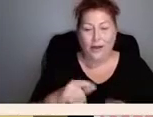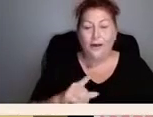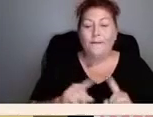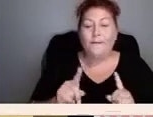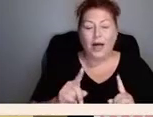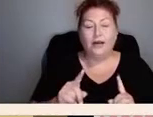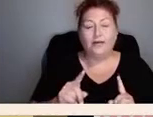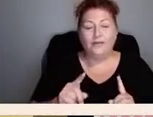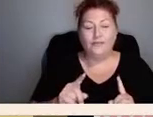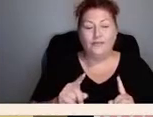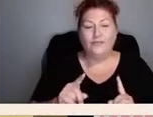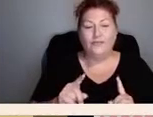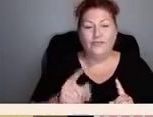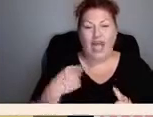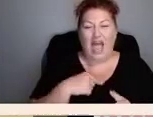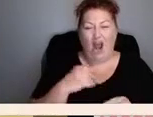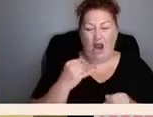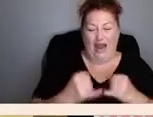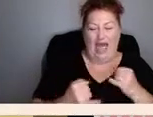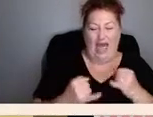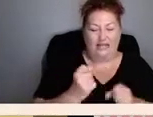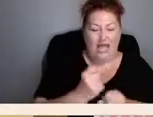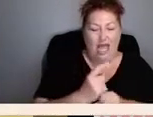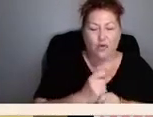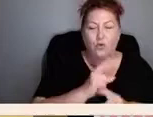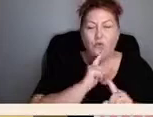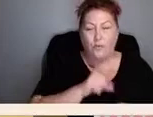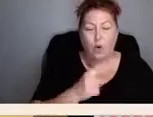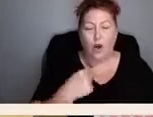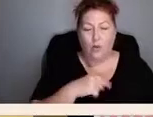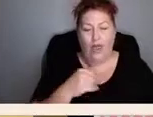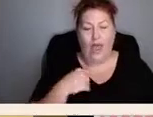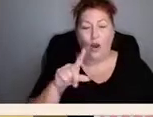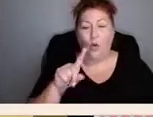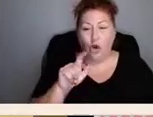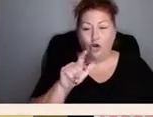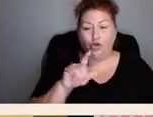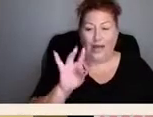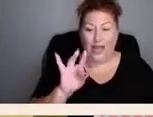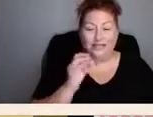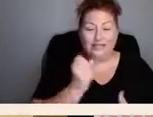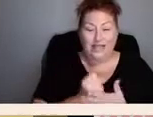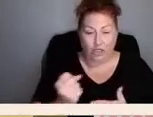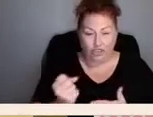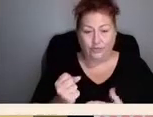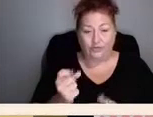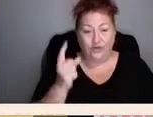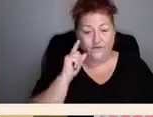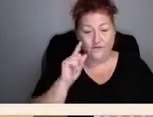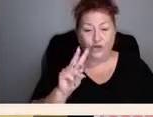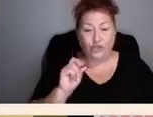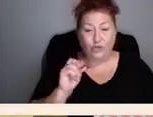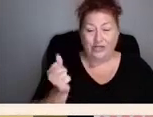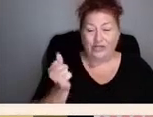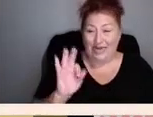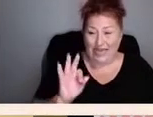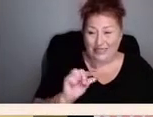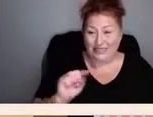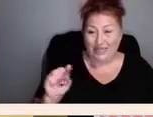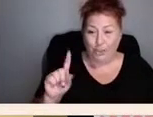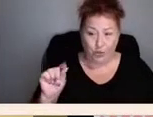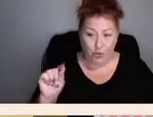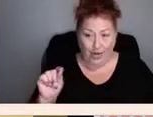at our last annual report, we had 128 scholarships for